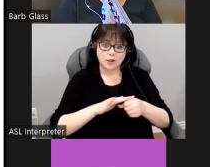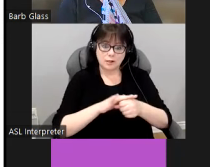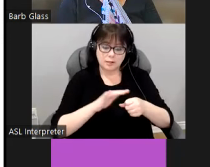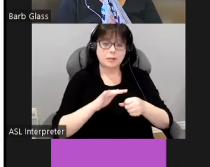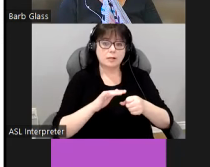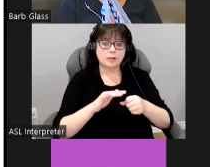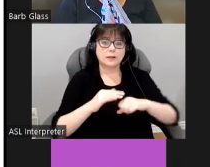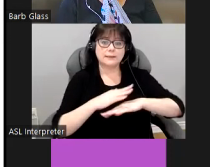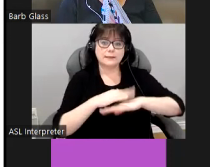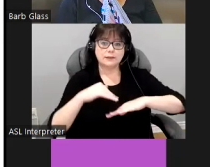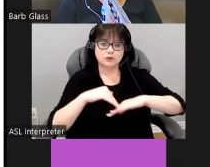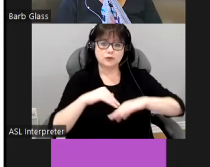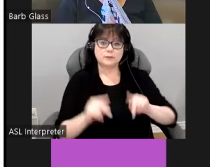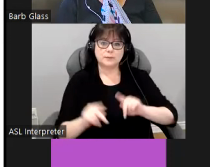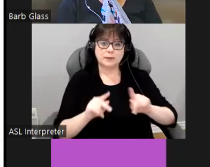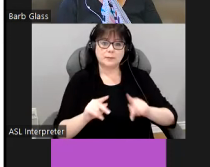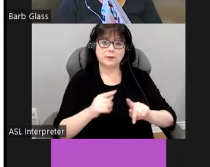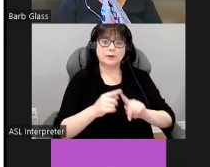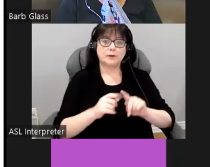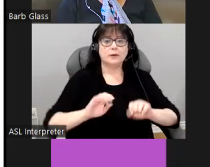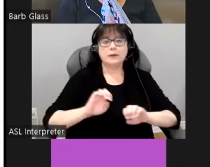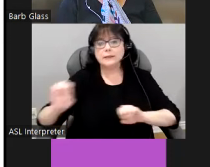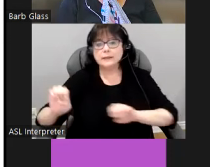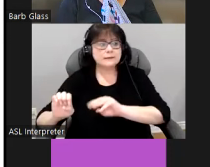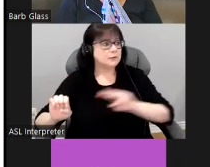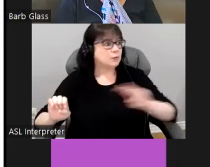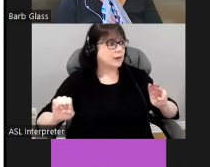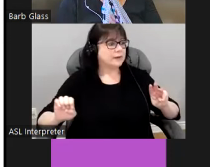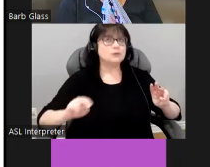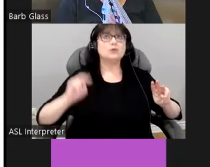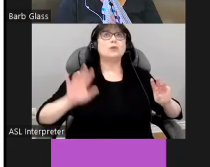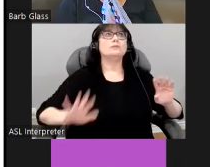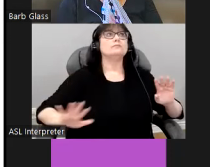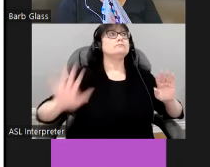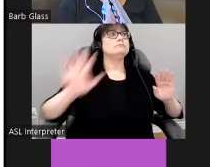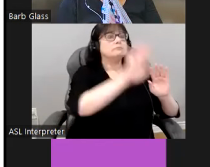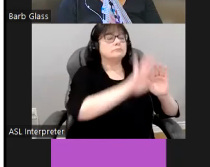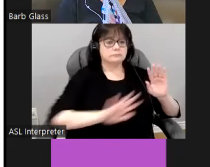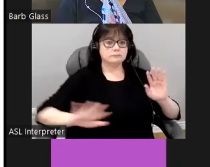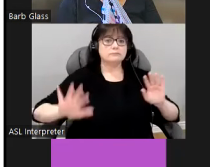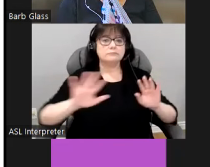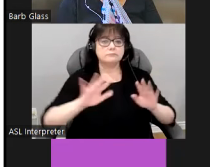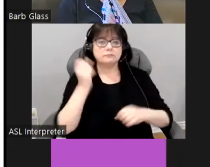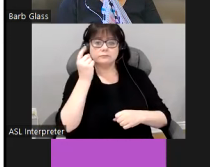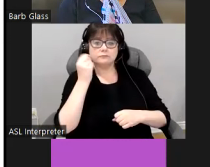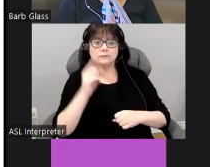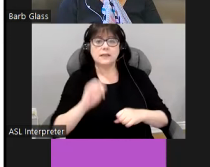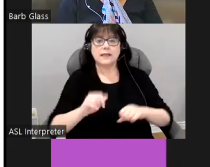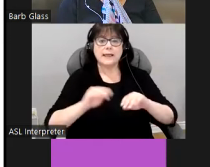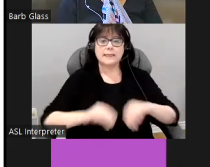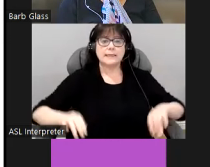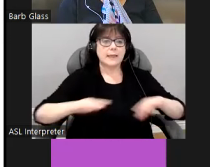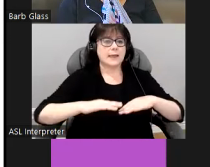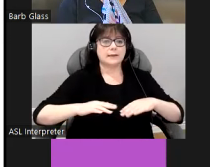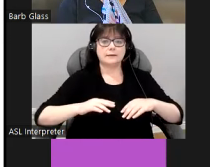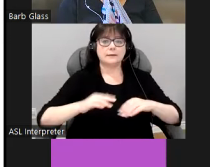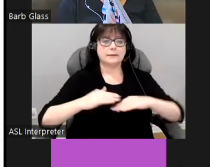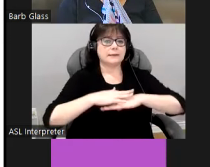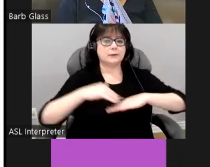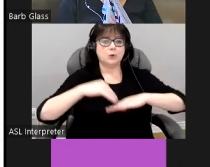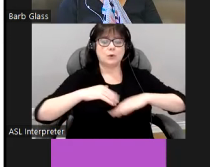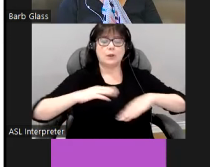coast, we do acknowledge that the ancestral and unceded territory of all of the Inuit, Métis, and First Nations people that call